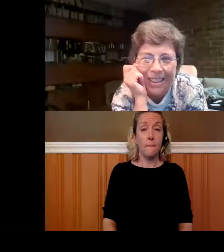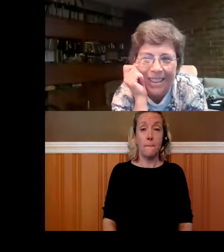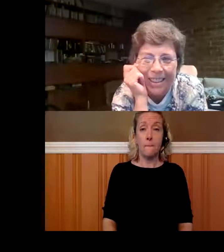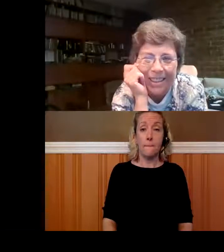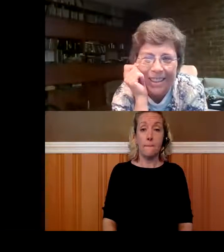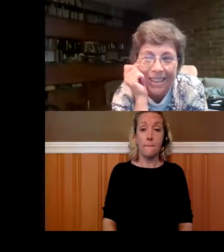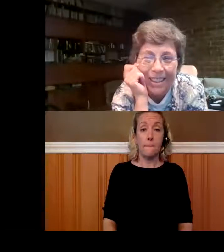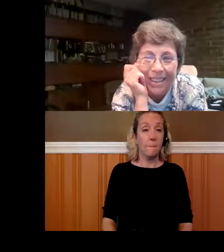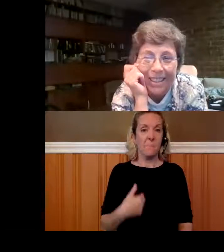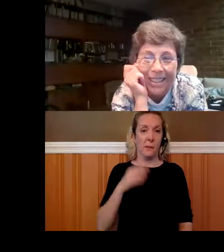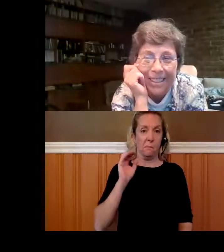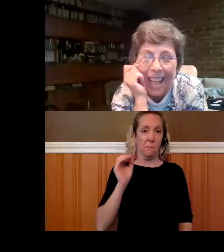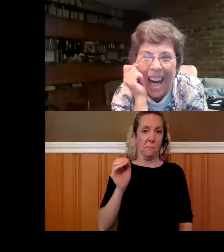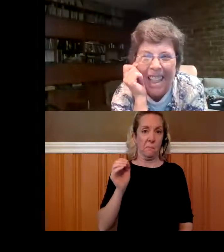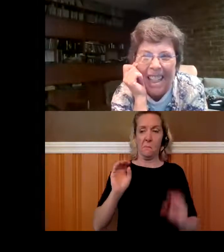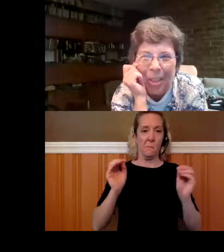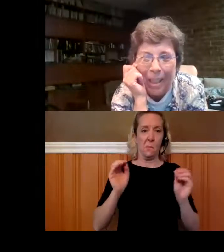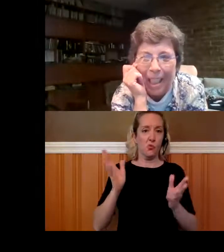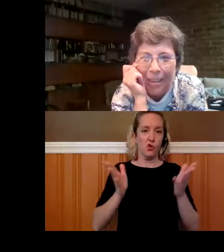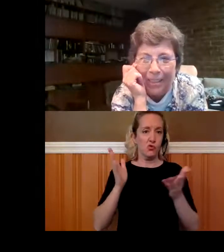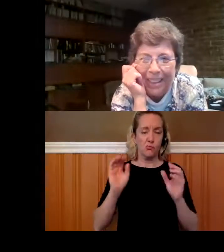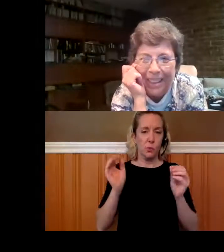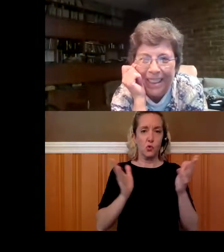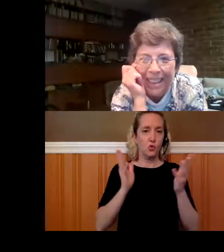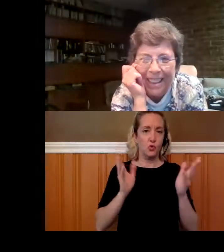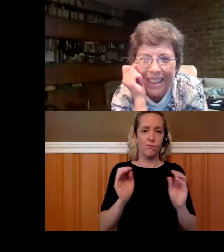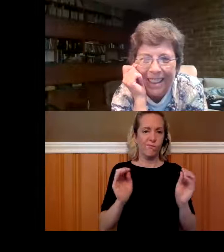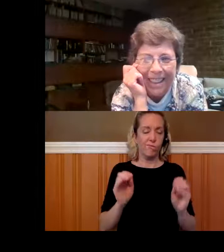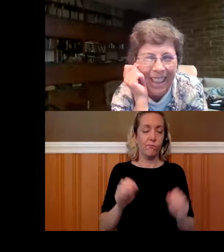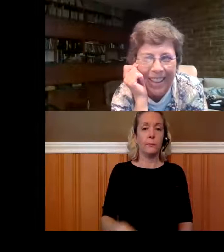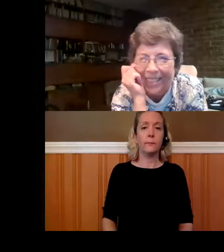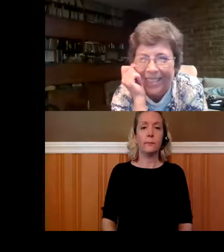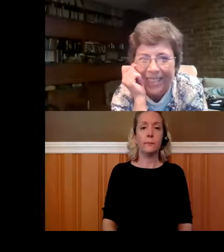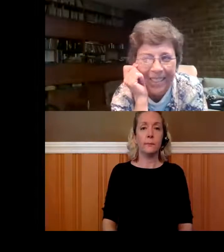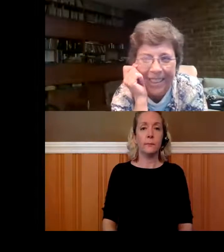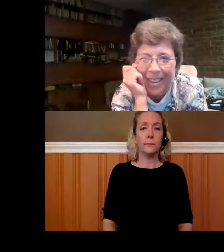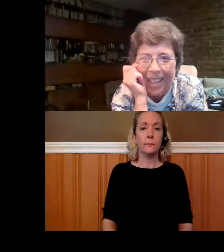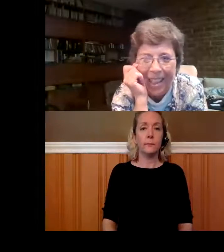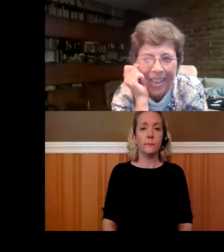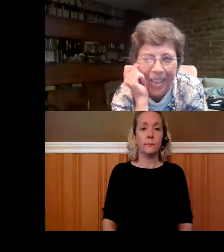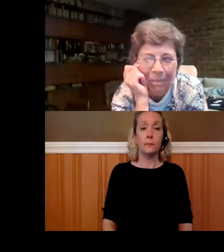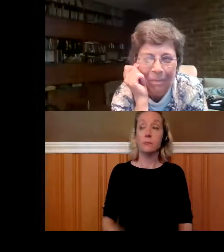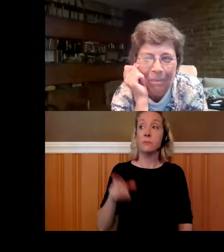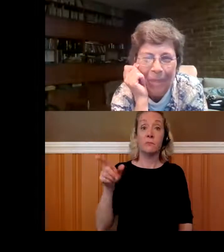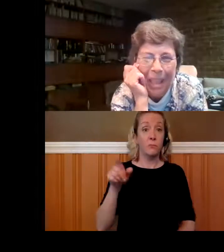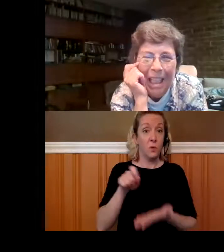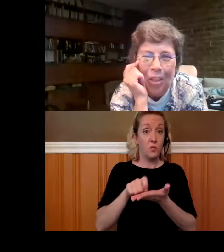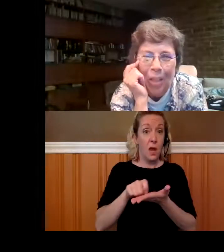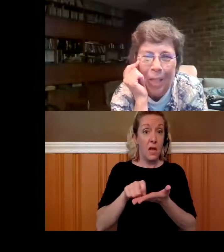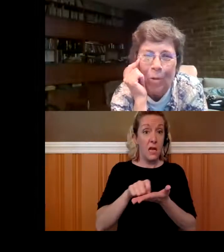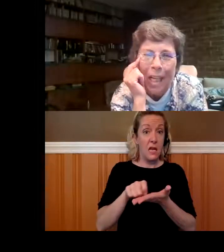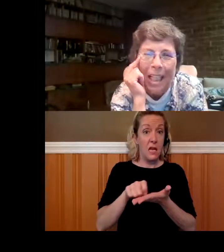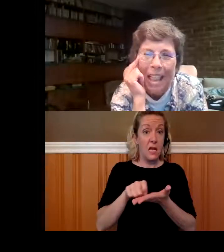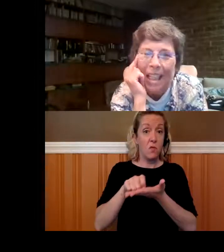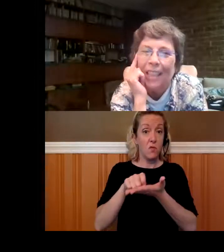I didn't myself. I didn't see any gestures. No, no gestures. Did you see him writing anything? Notes,